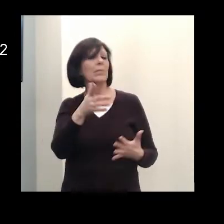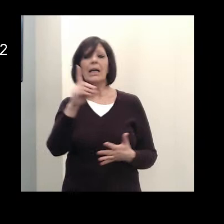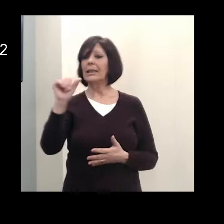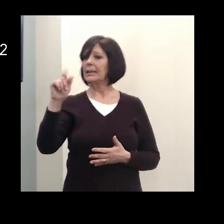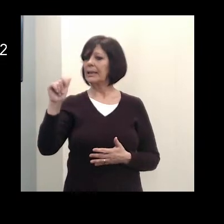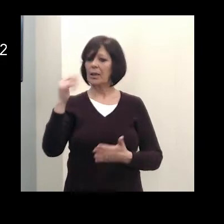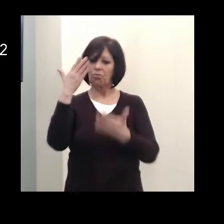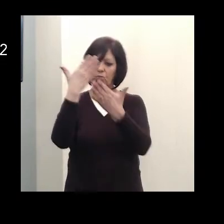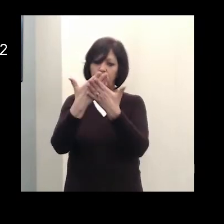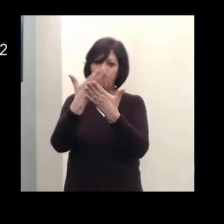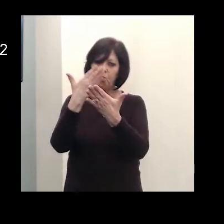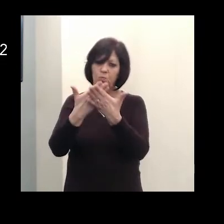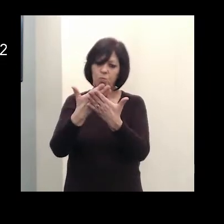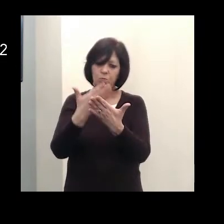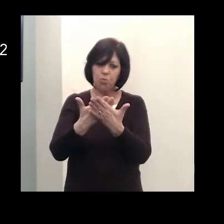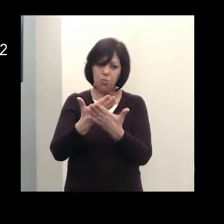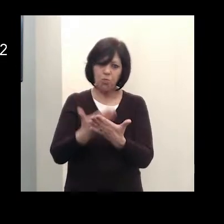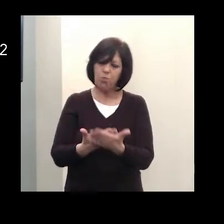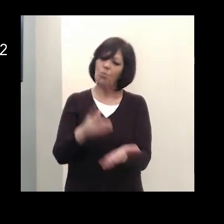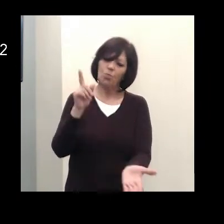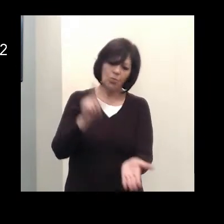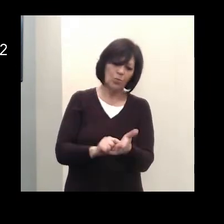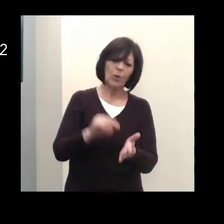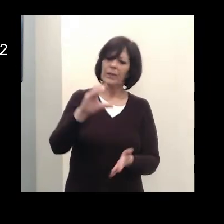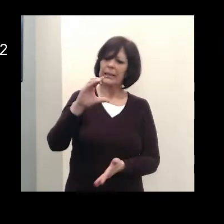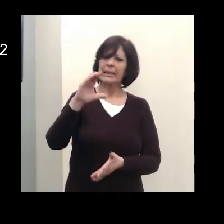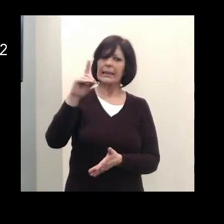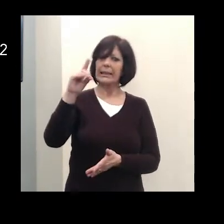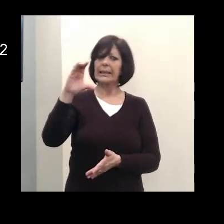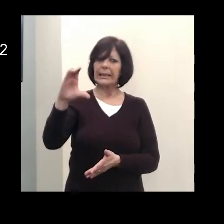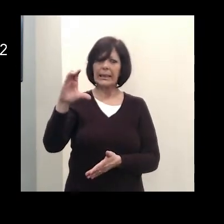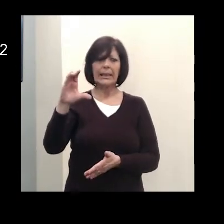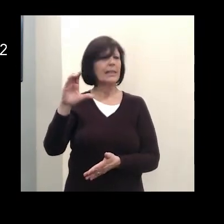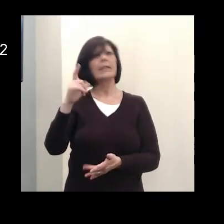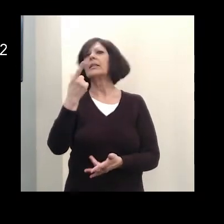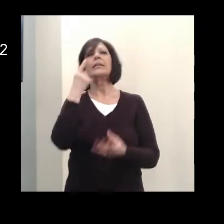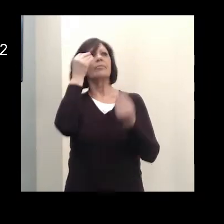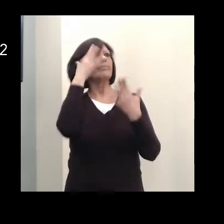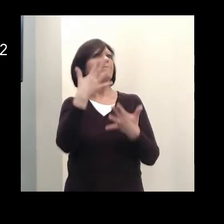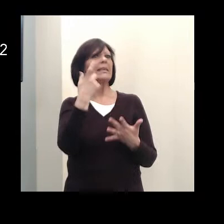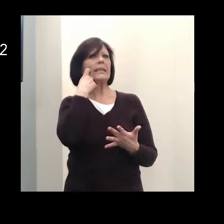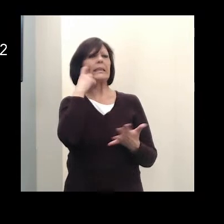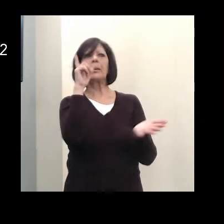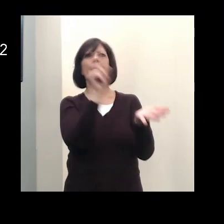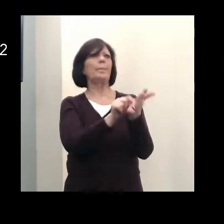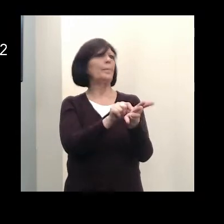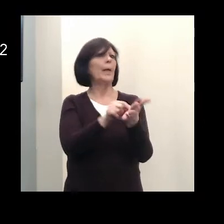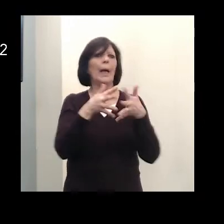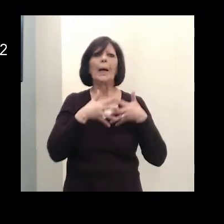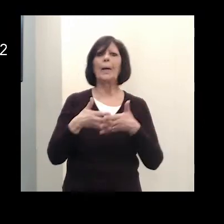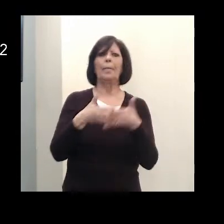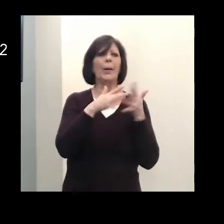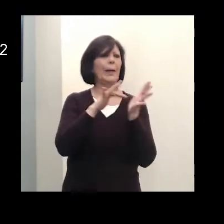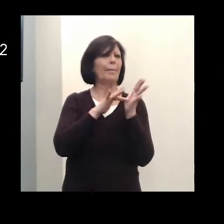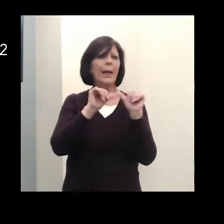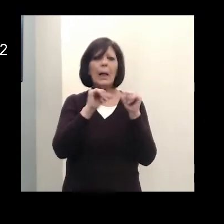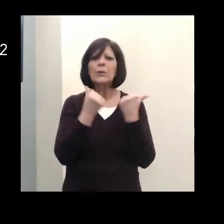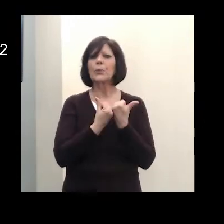recently published in CDC's MMWR, their data that were recently published in the American Medical